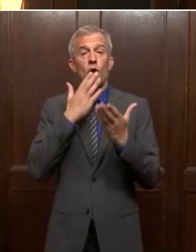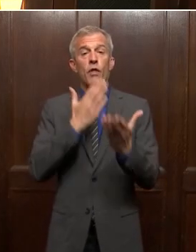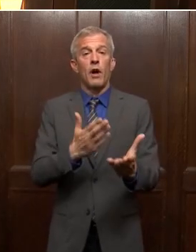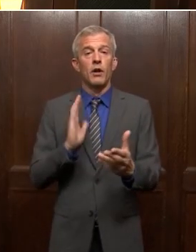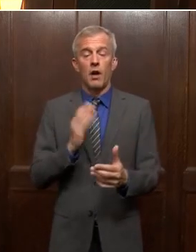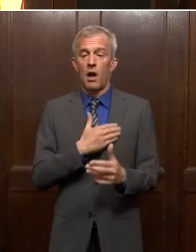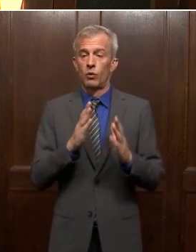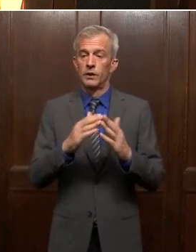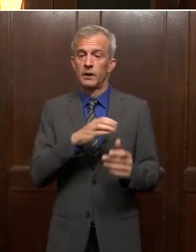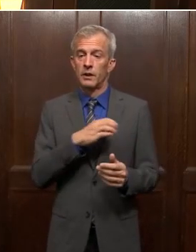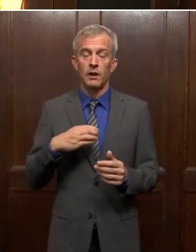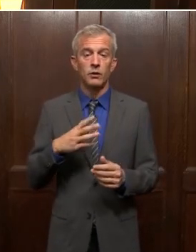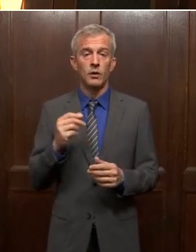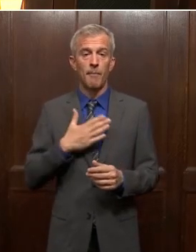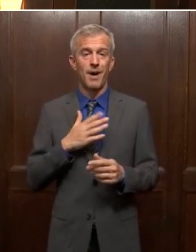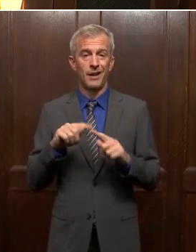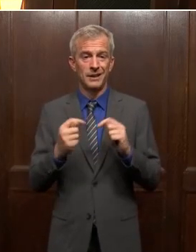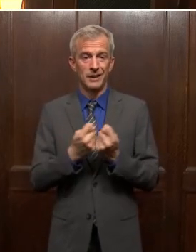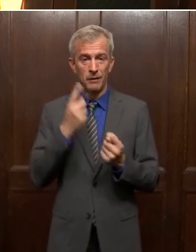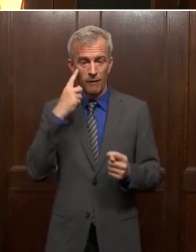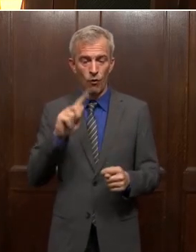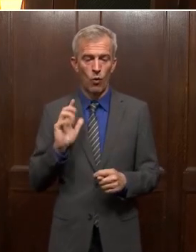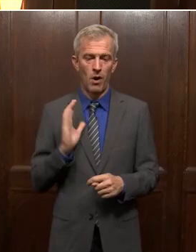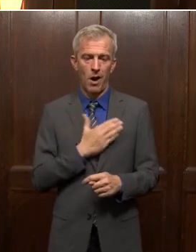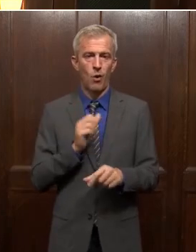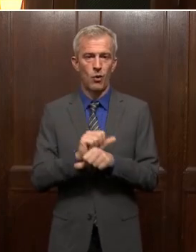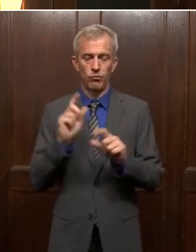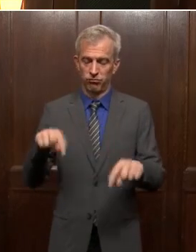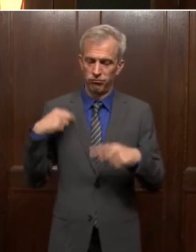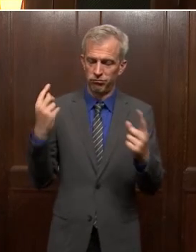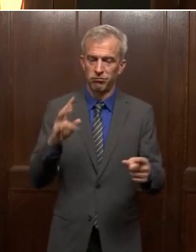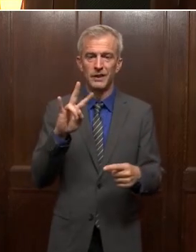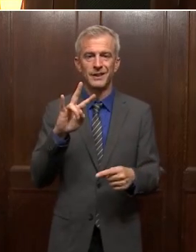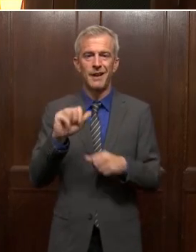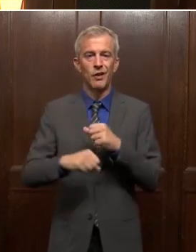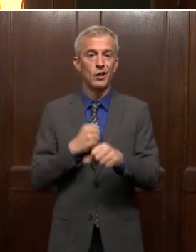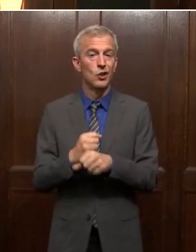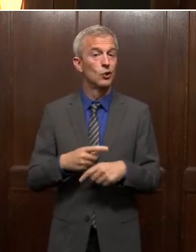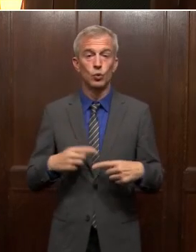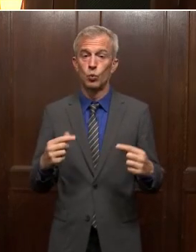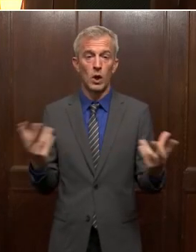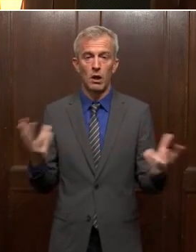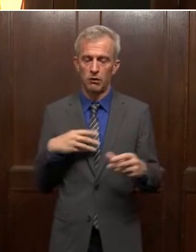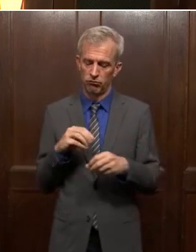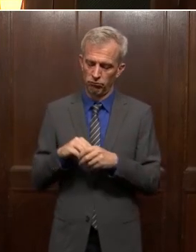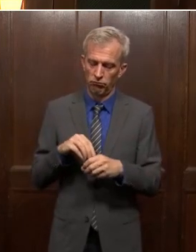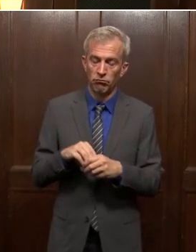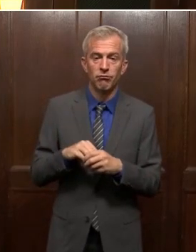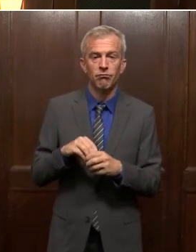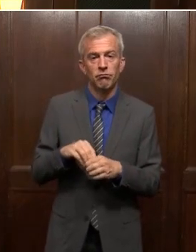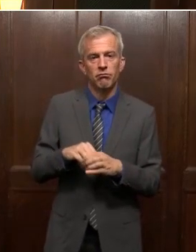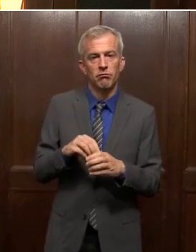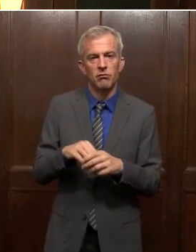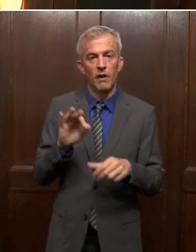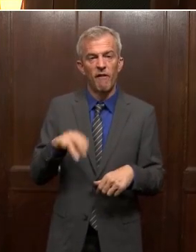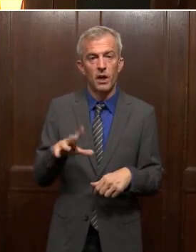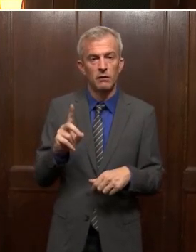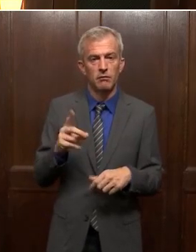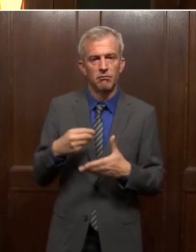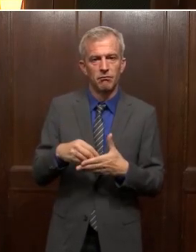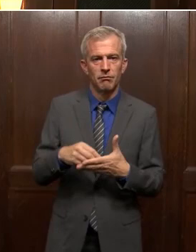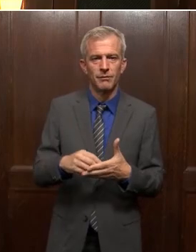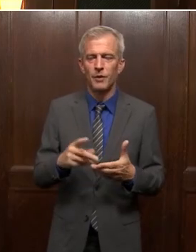city council and my team for the work that we did for 7 years to build up a reserve fund. As I said last night, you win no awards for it, you get